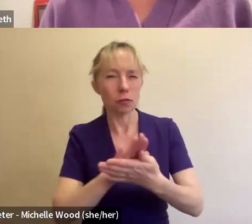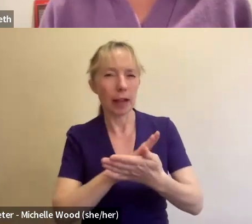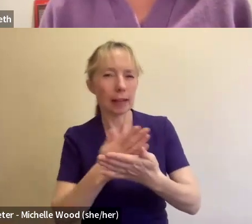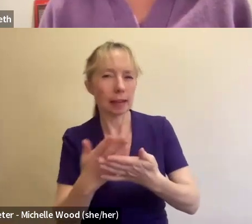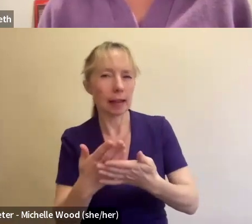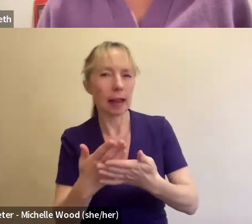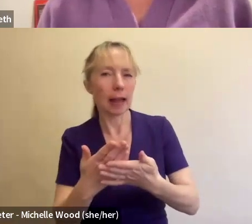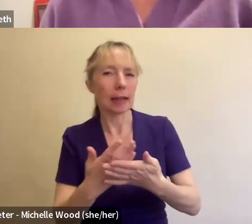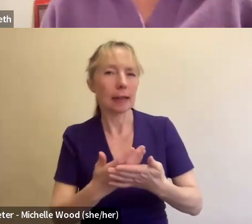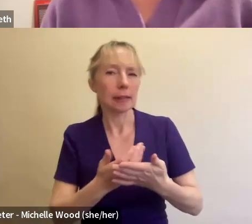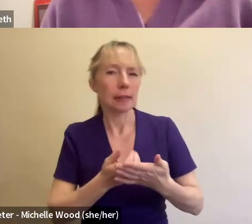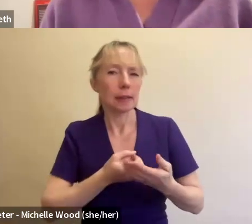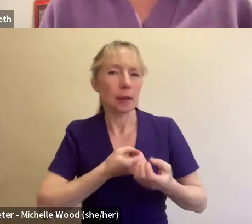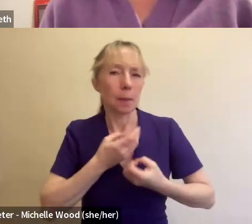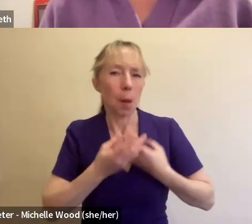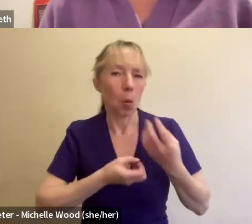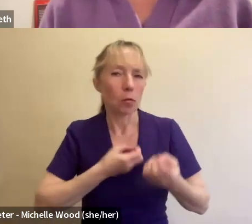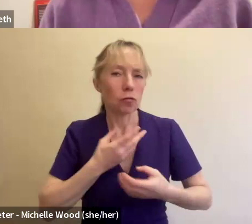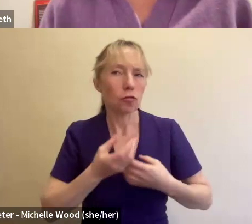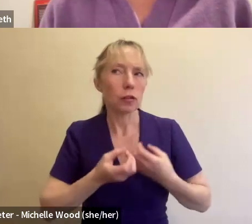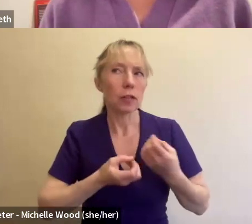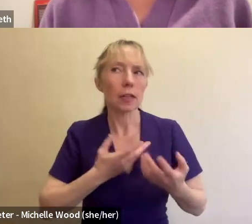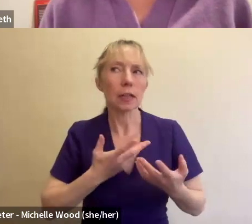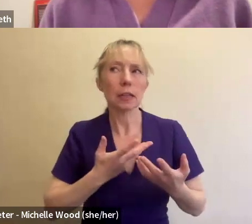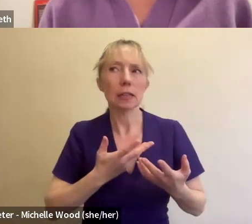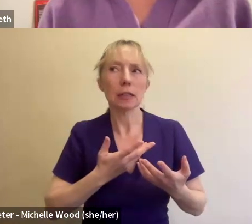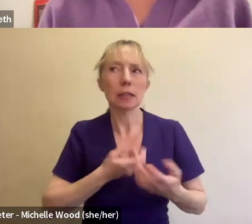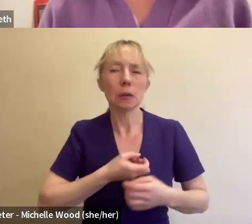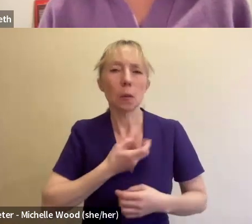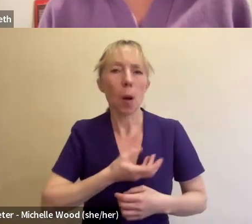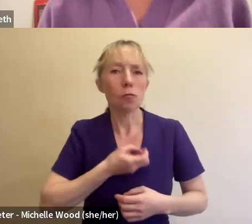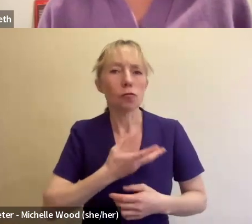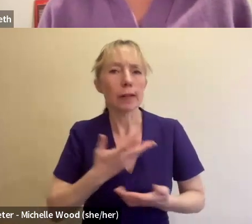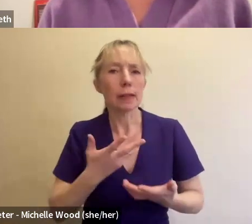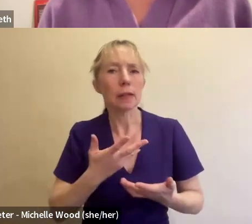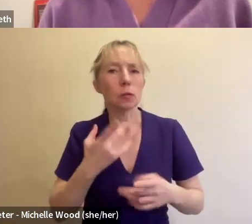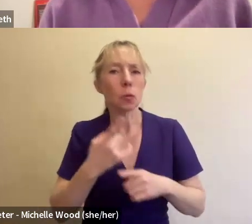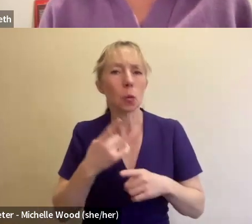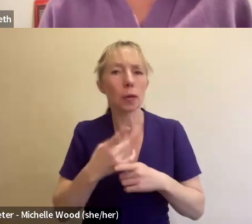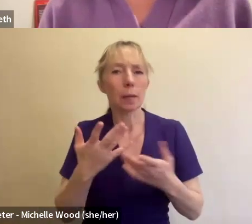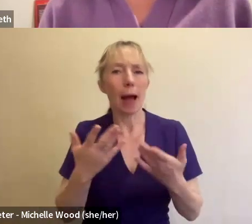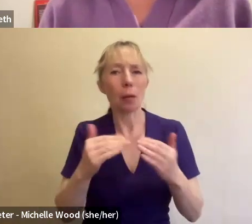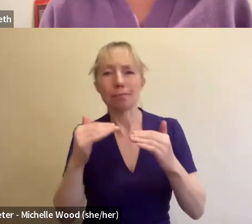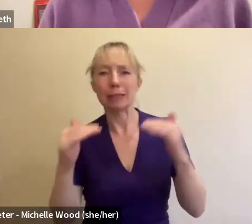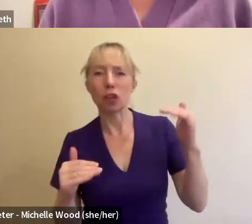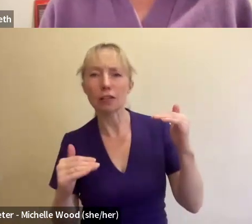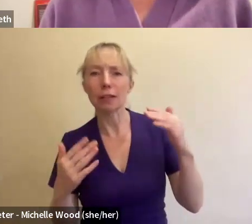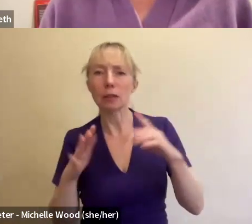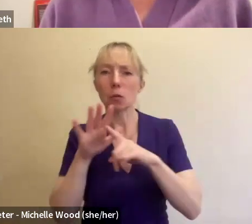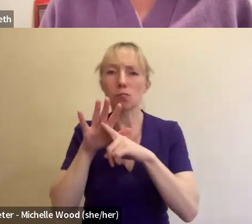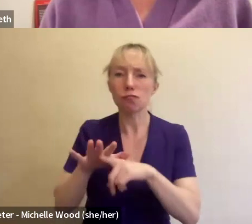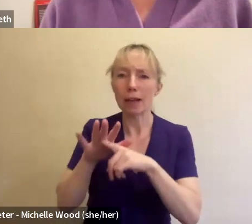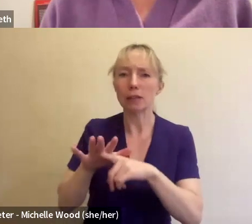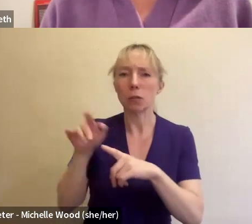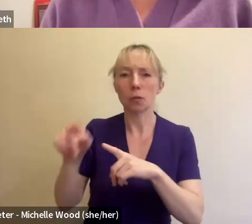poetry that speaks to injustices, that speaks to pressures on specific communities.